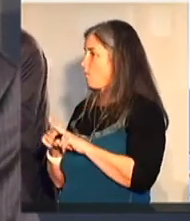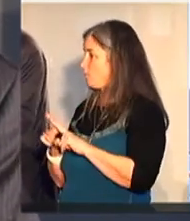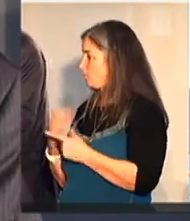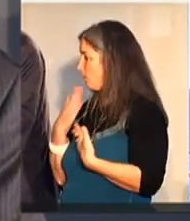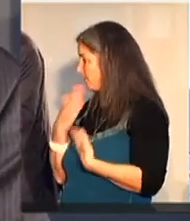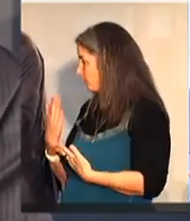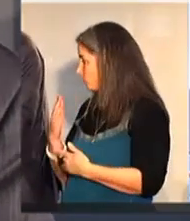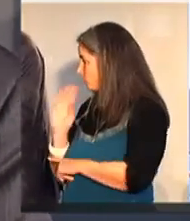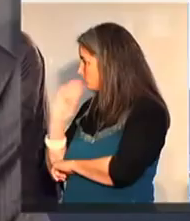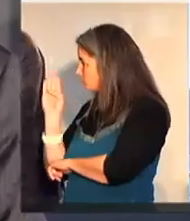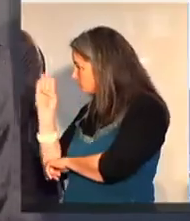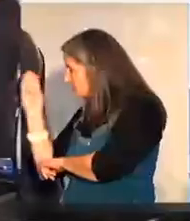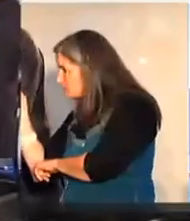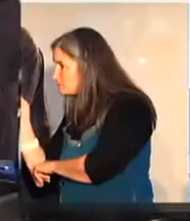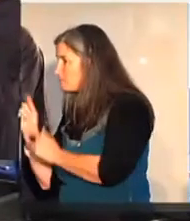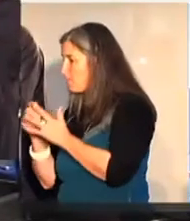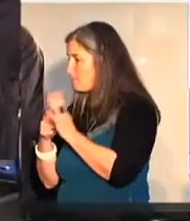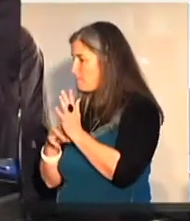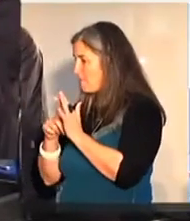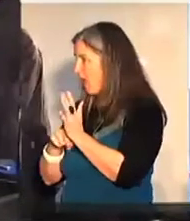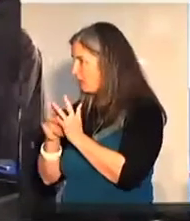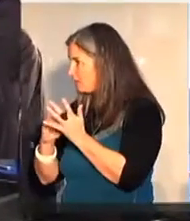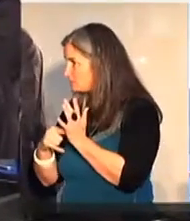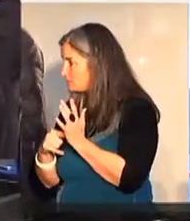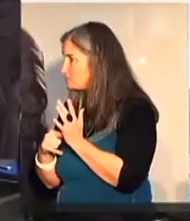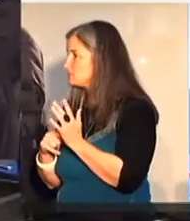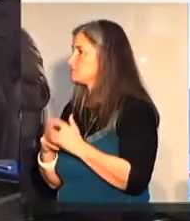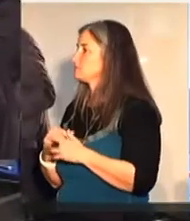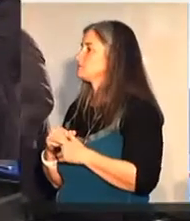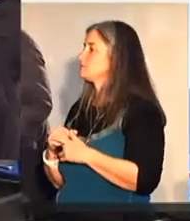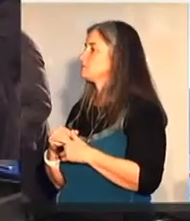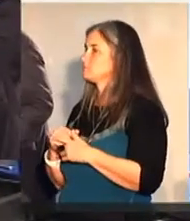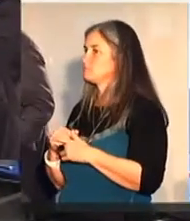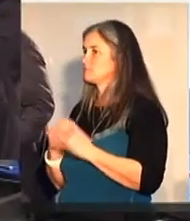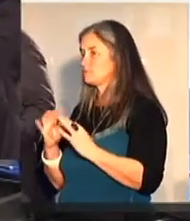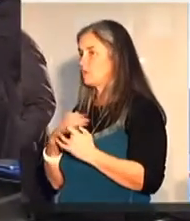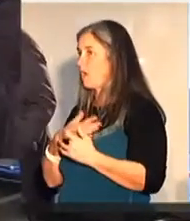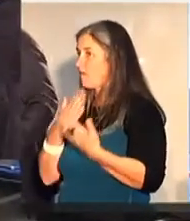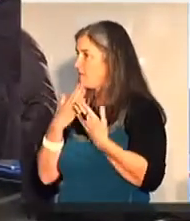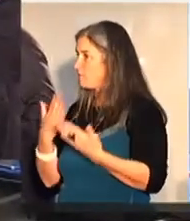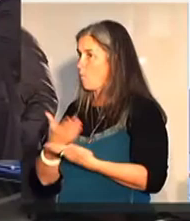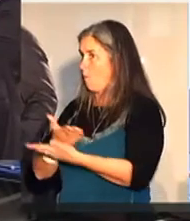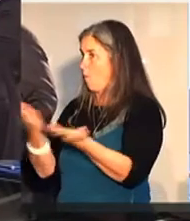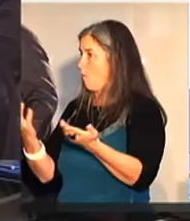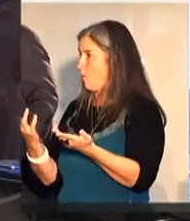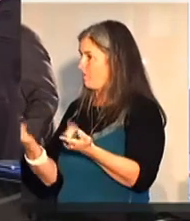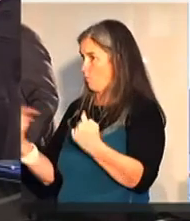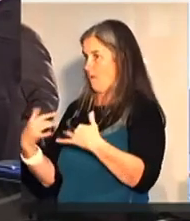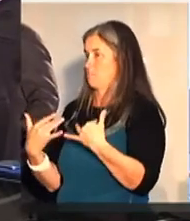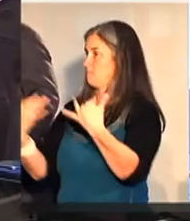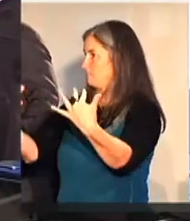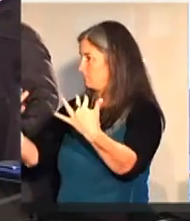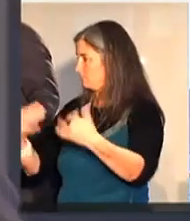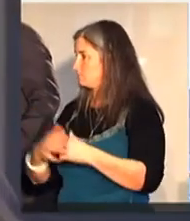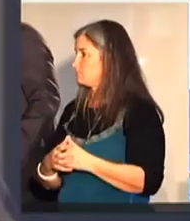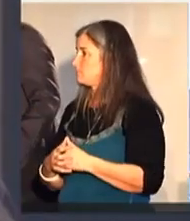our presenters and panellists, and particularly thanks to all of you for coming along. And I'd ask